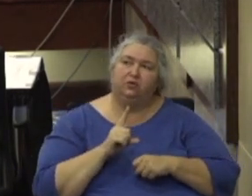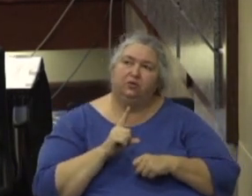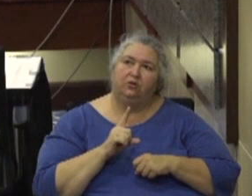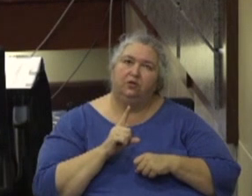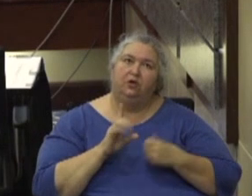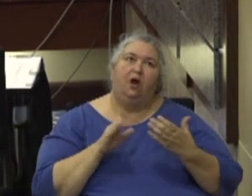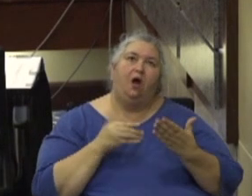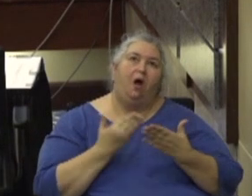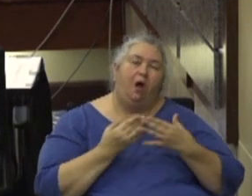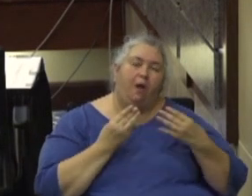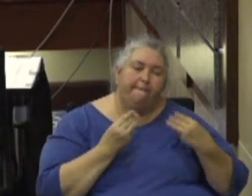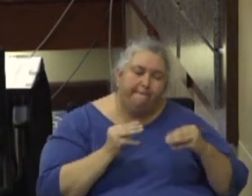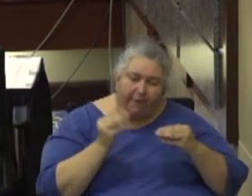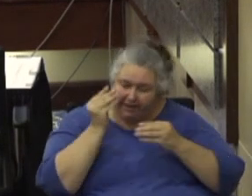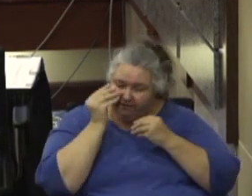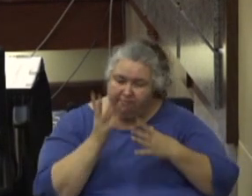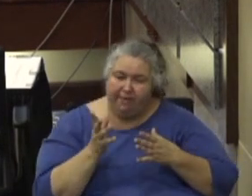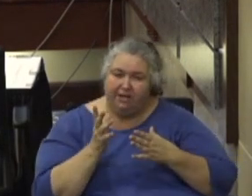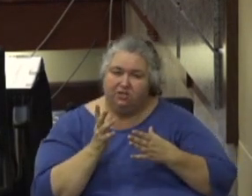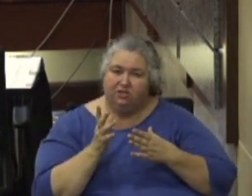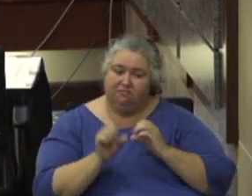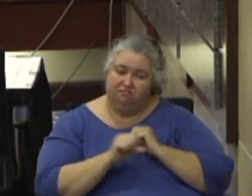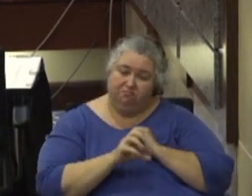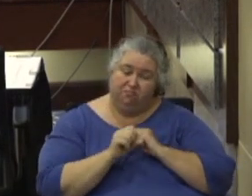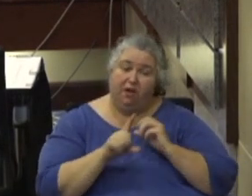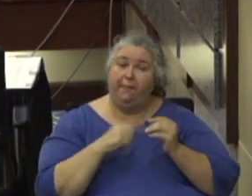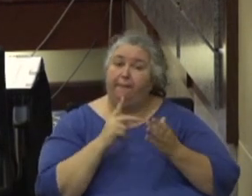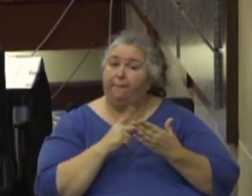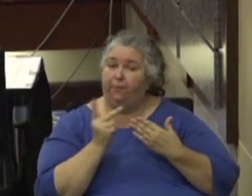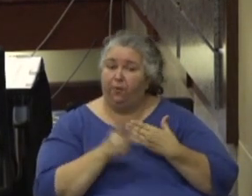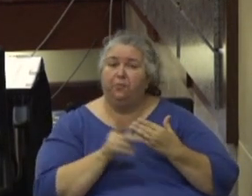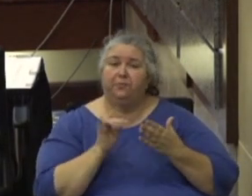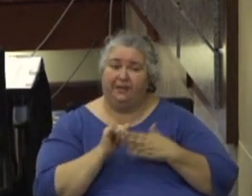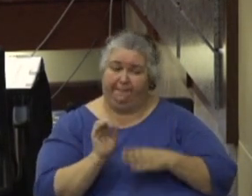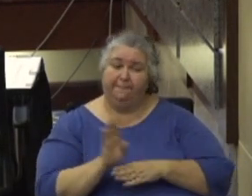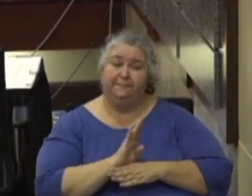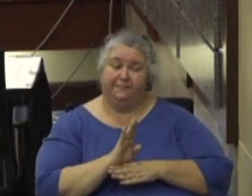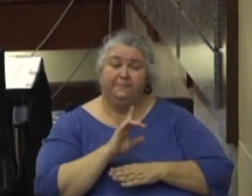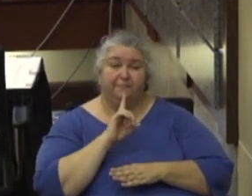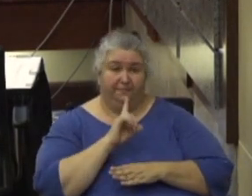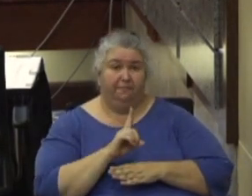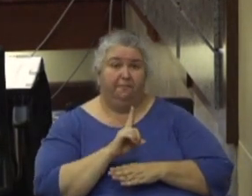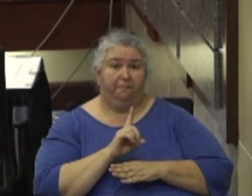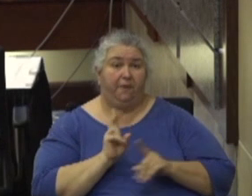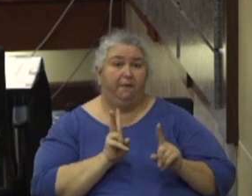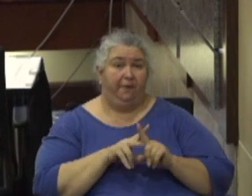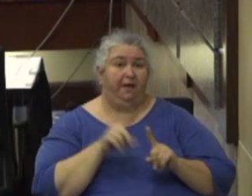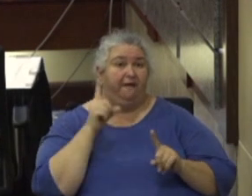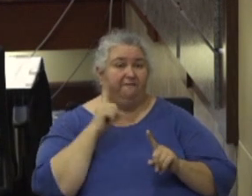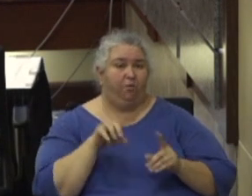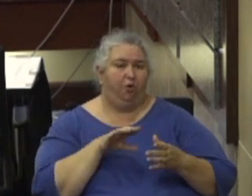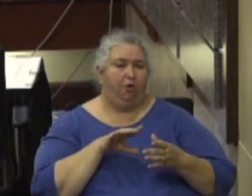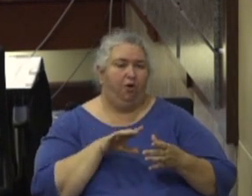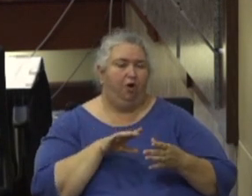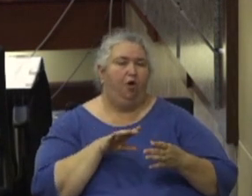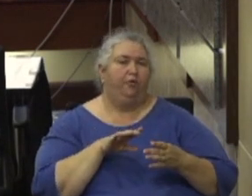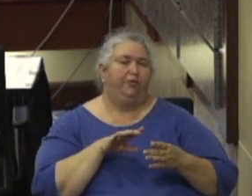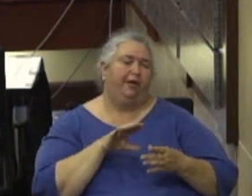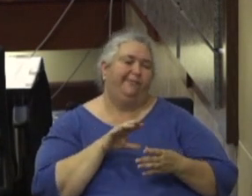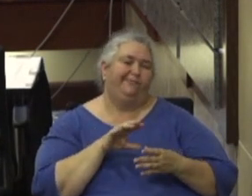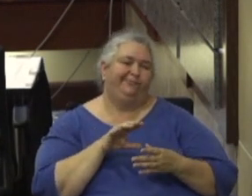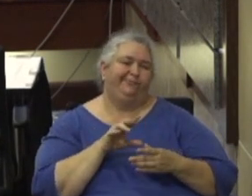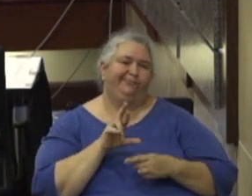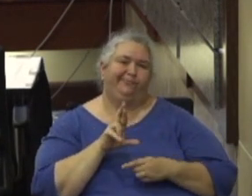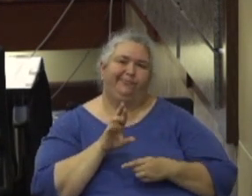of the marketing and information is coming out about the programs, that businesses are in fact applying for the relief programs. I'll give you a little bit